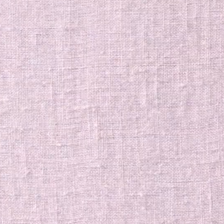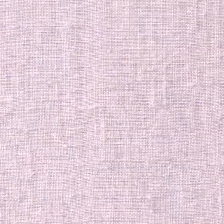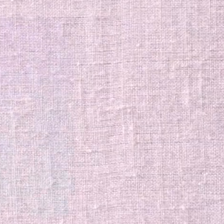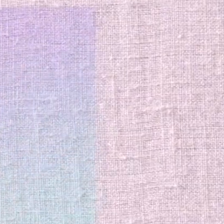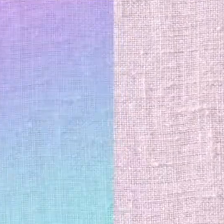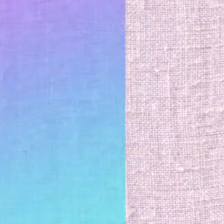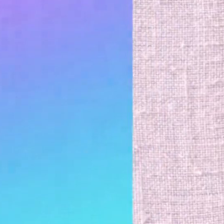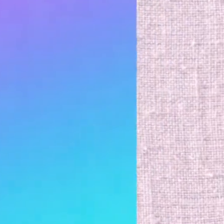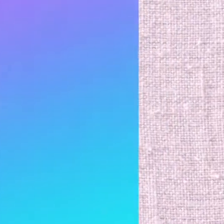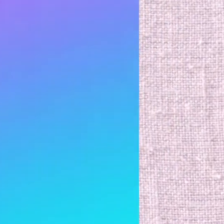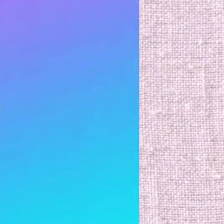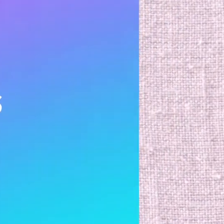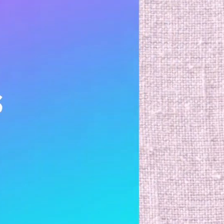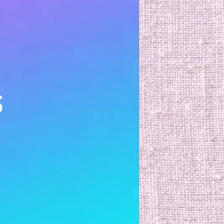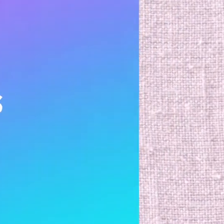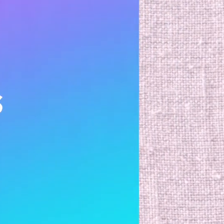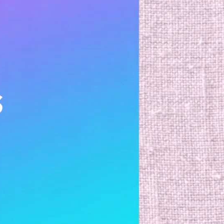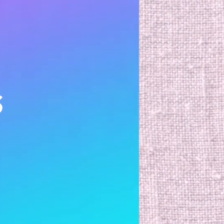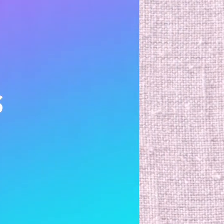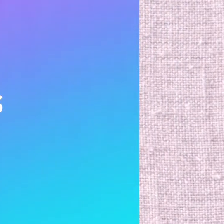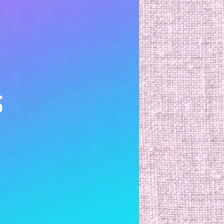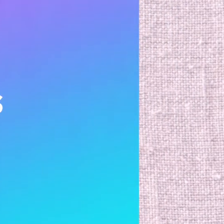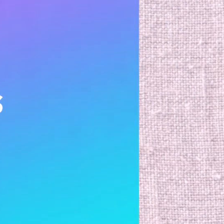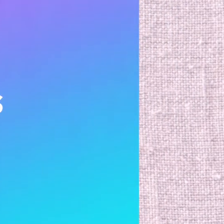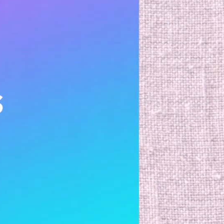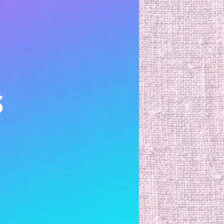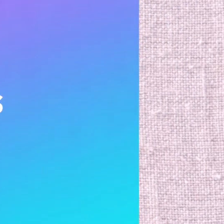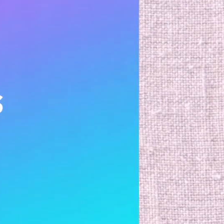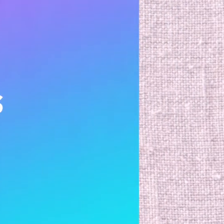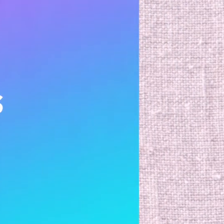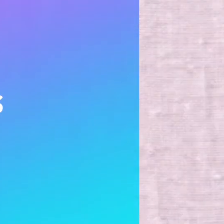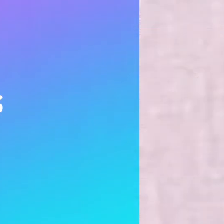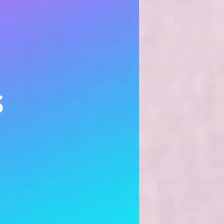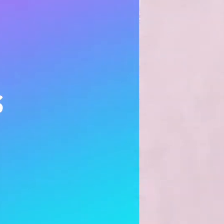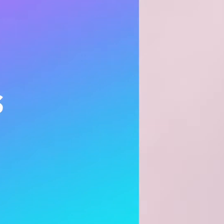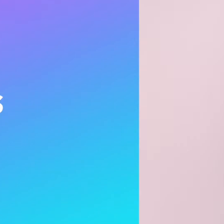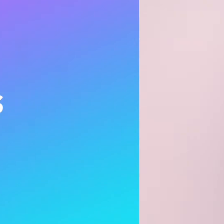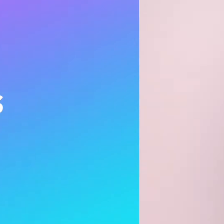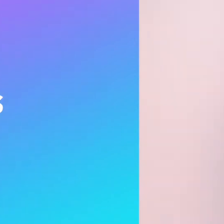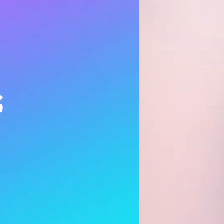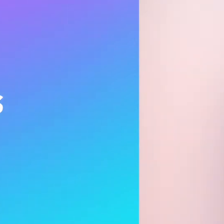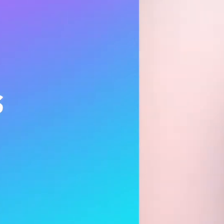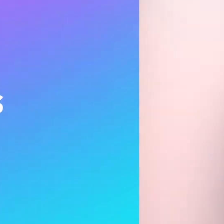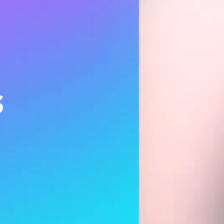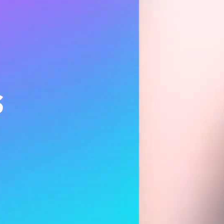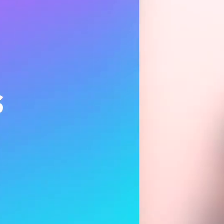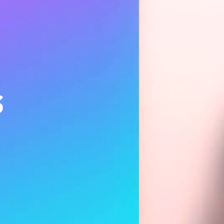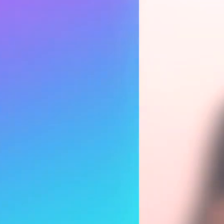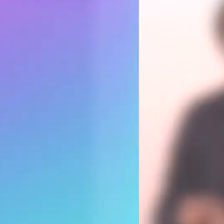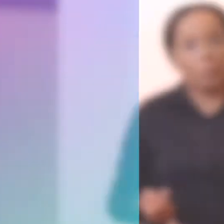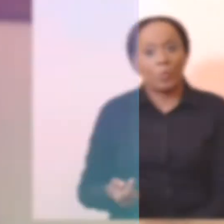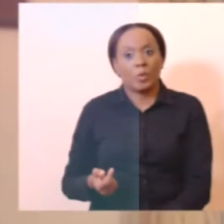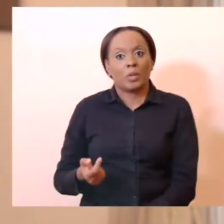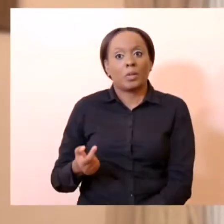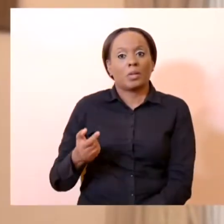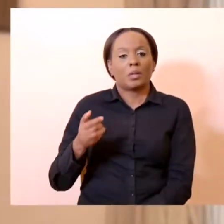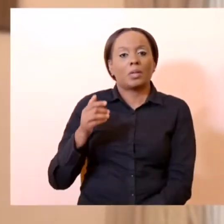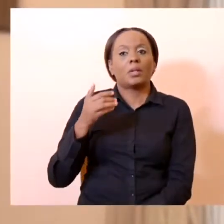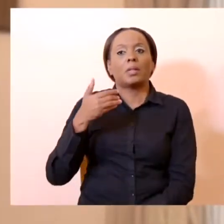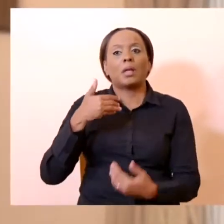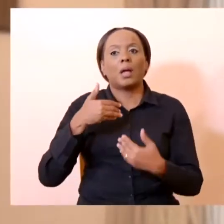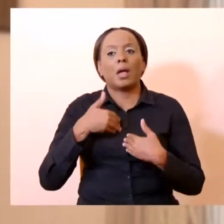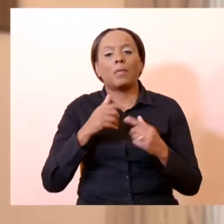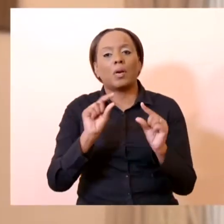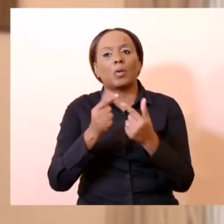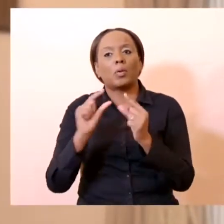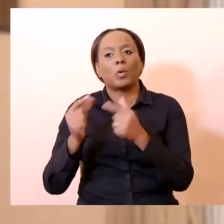at WHO, and one such working group is the Pandemic Influenza Preparedness